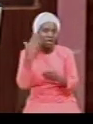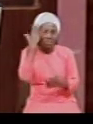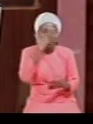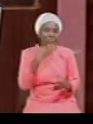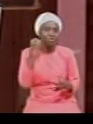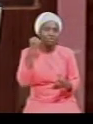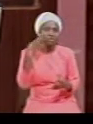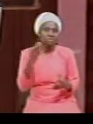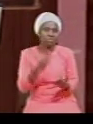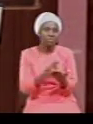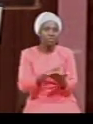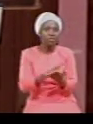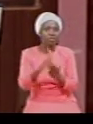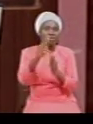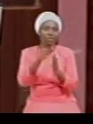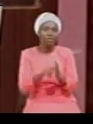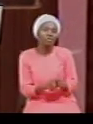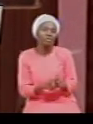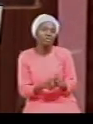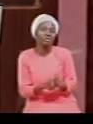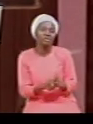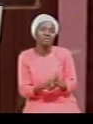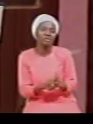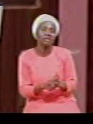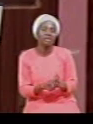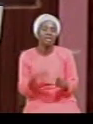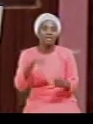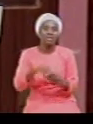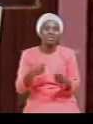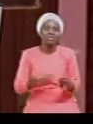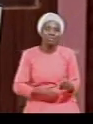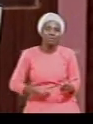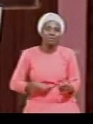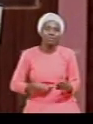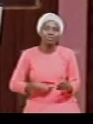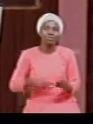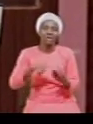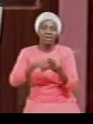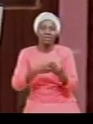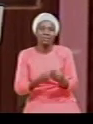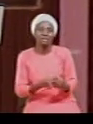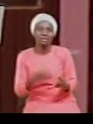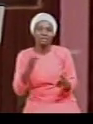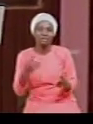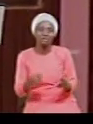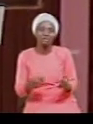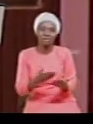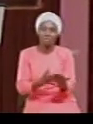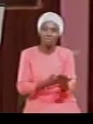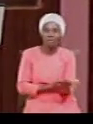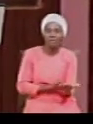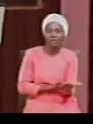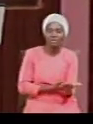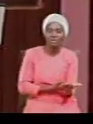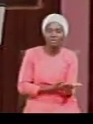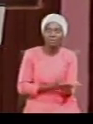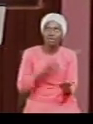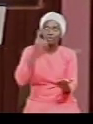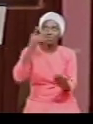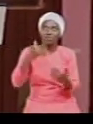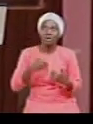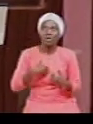the morning, from the dawning of the morning, thou hast the